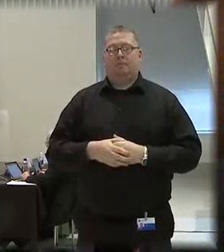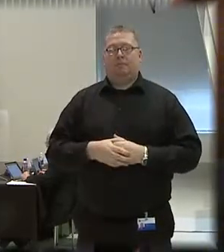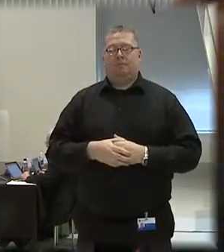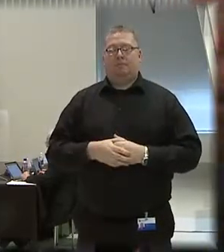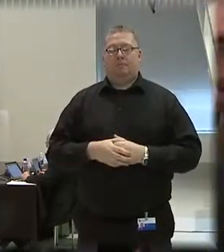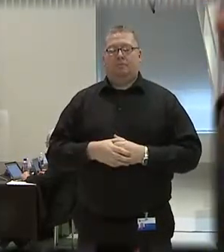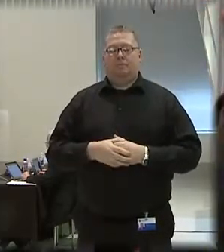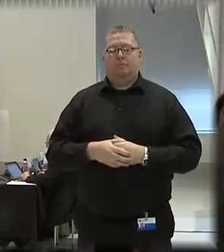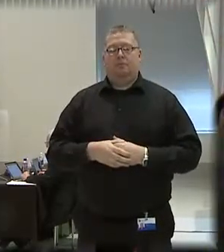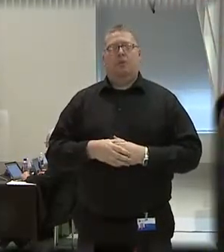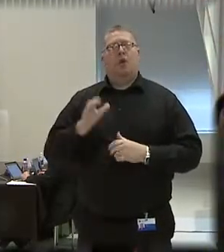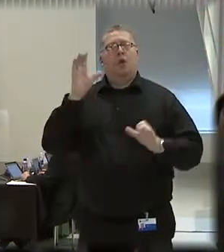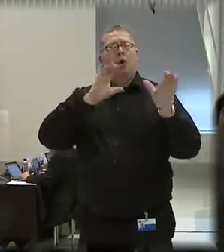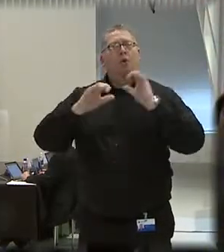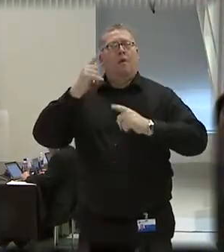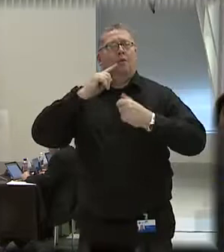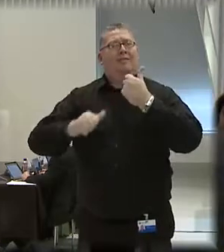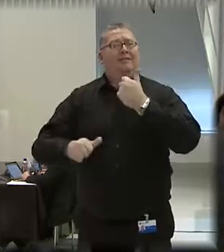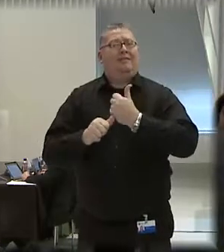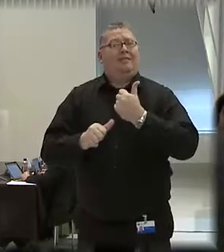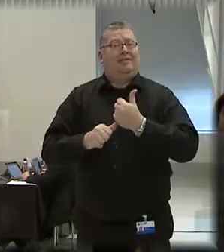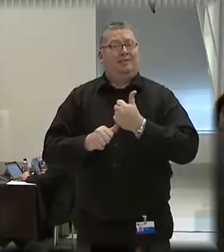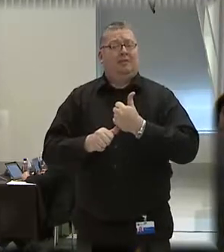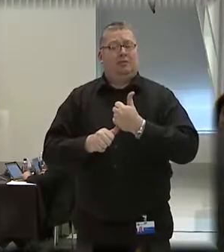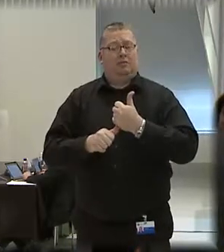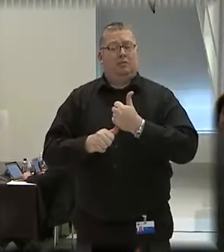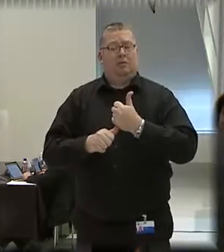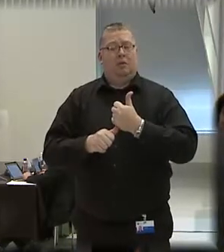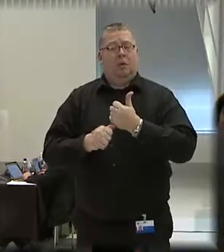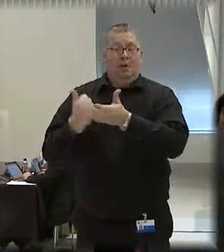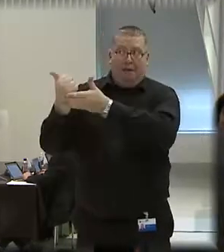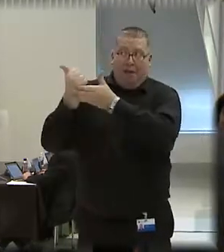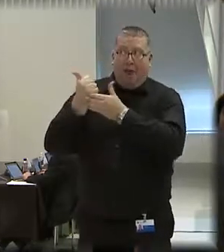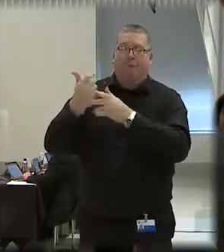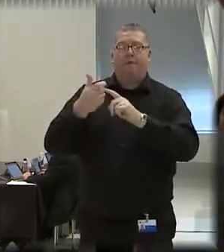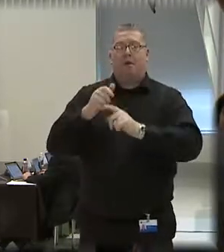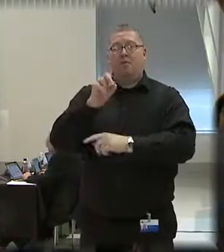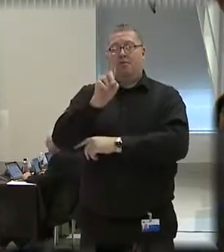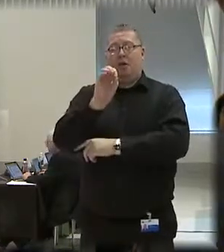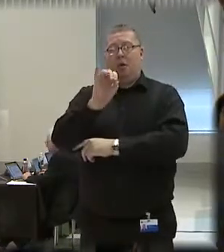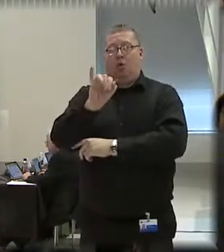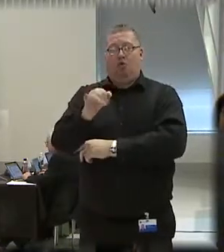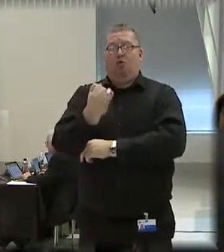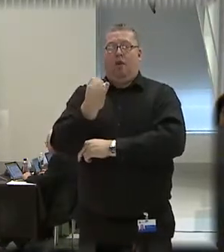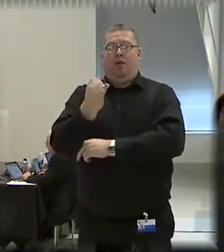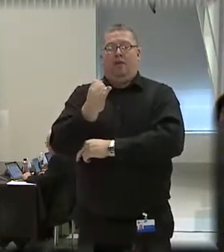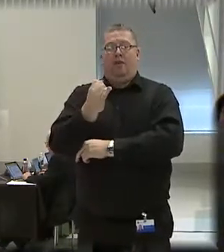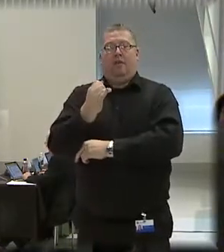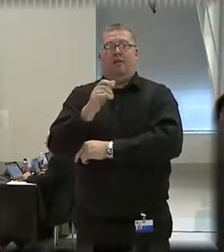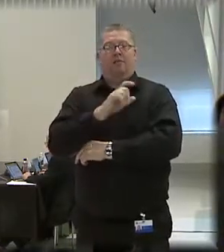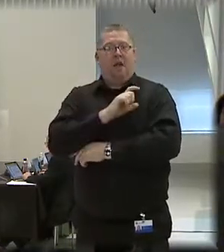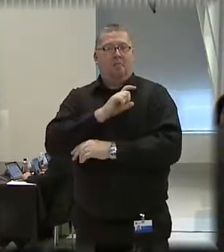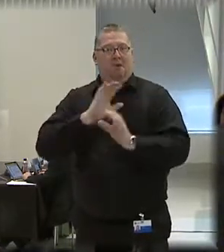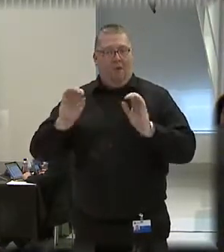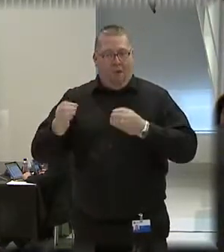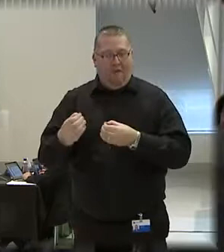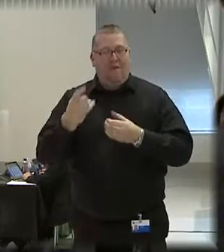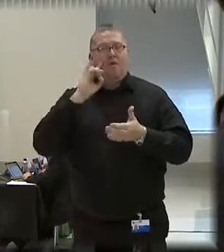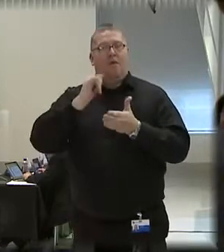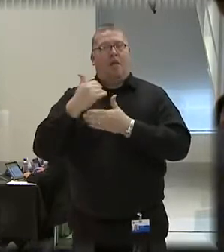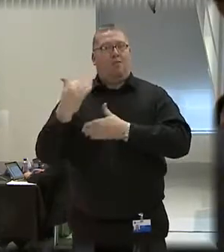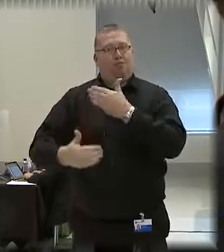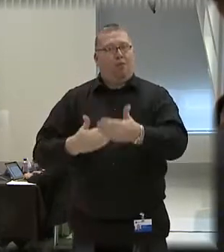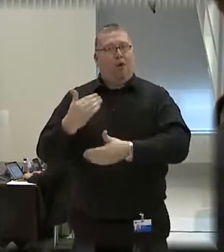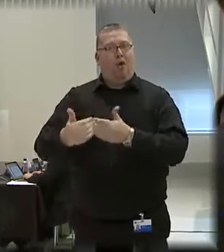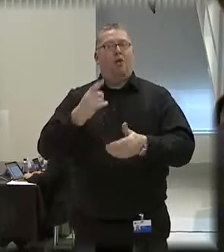Seeking assistance, this is a plug, Director, seeking assistance from the DOJ COPS Office for the collaborative reform process in use of